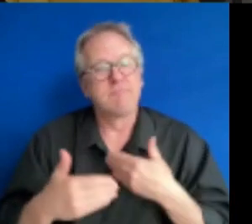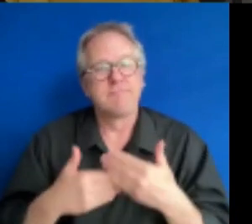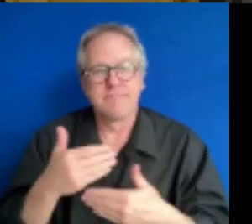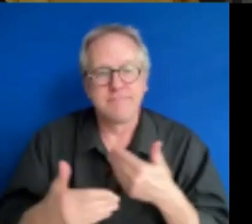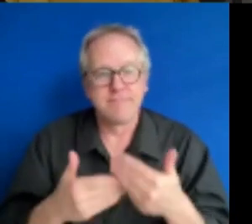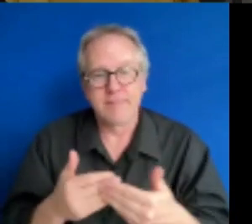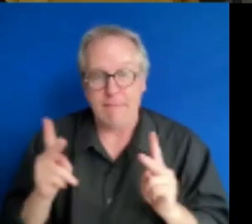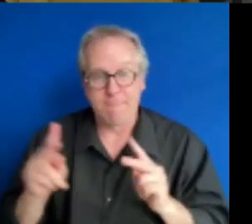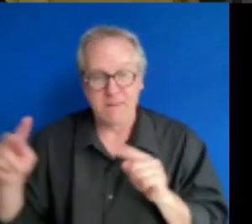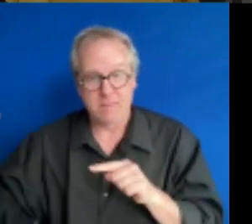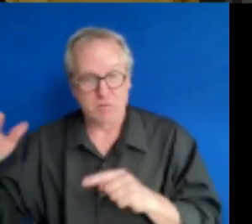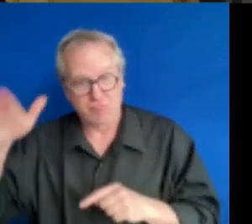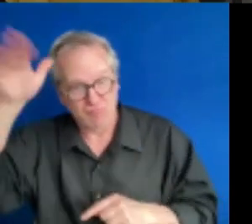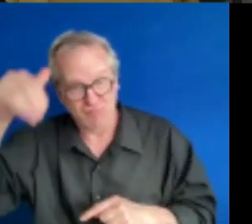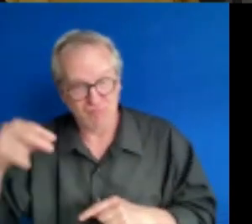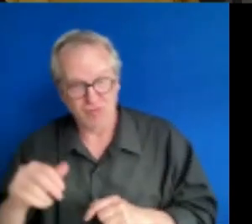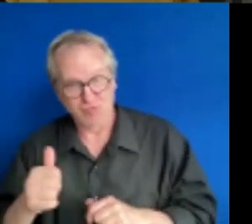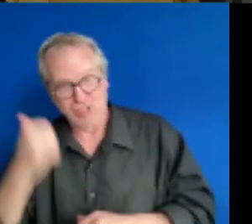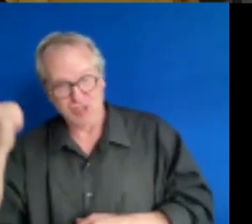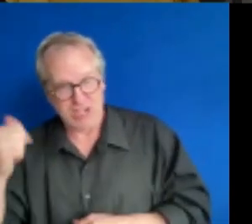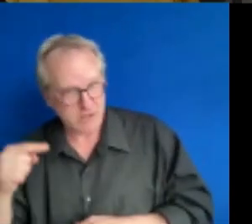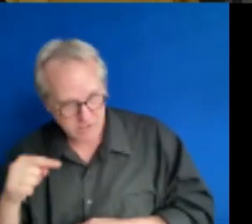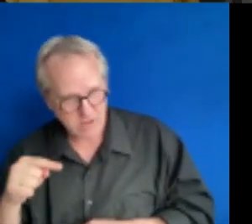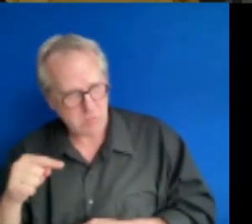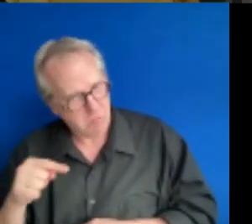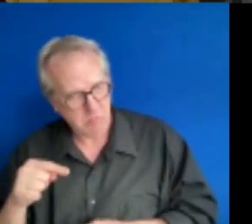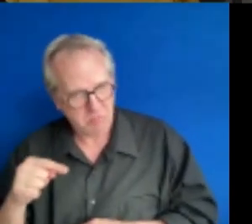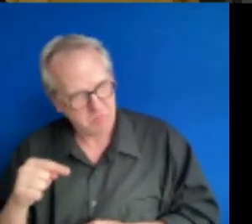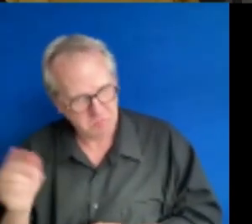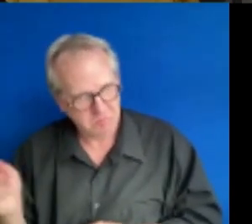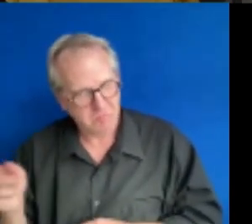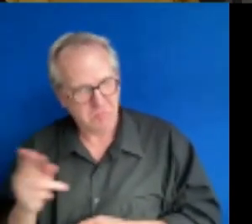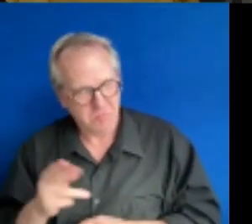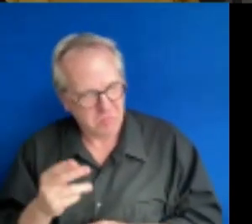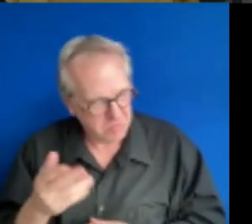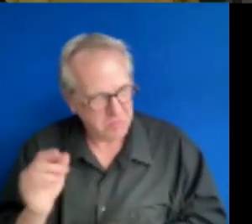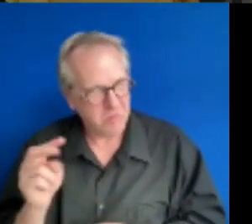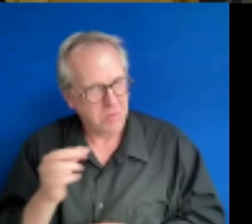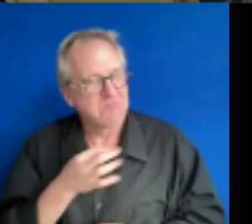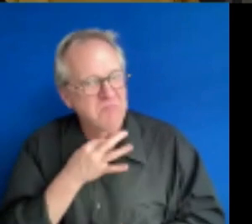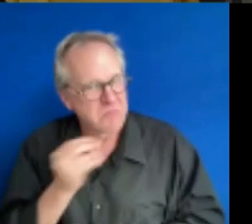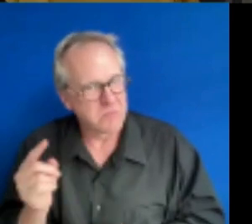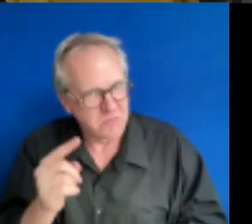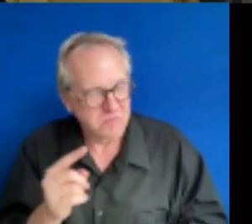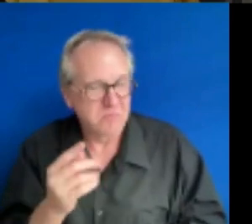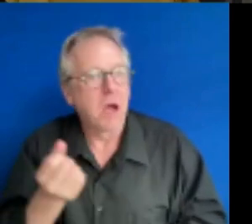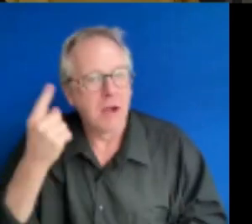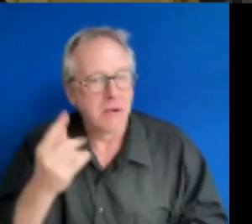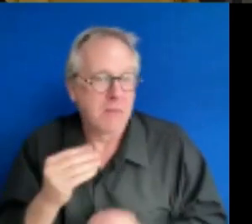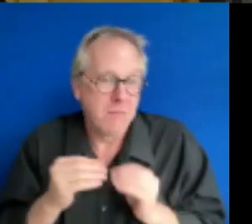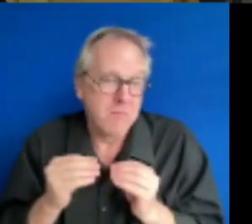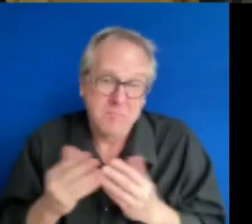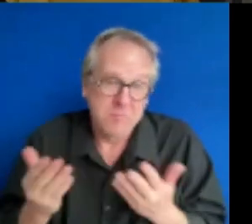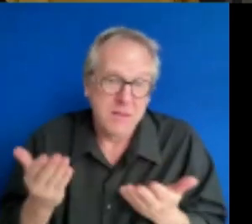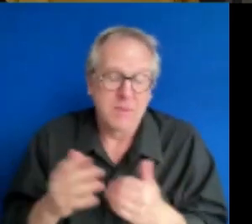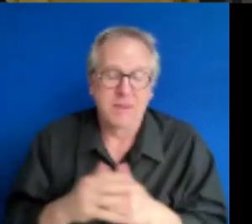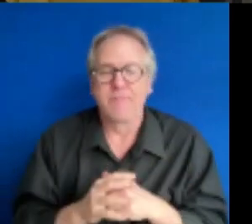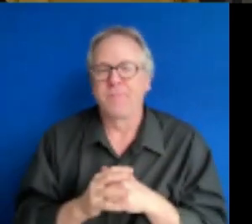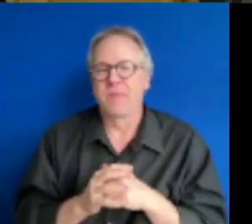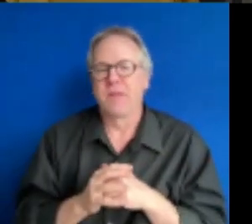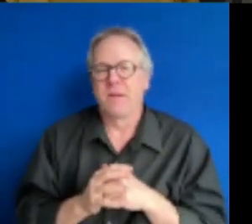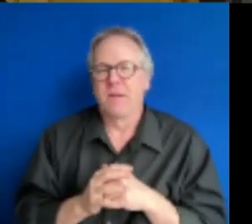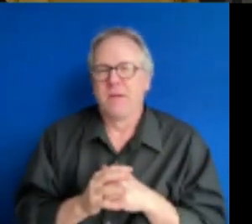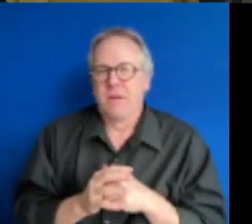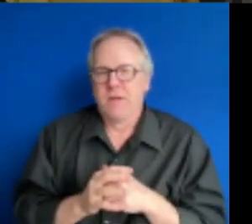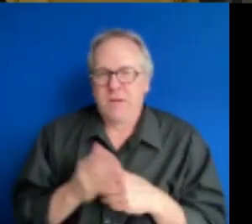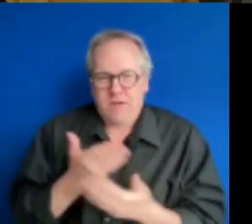hopefully the people who might reject that would come into a better understanding. I do think that it is incumbent upon all of us